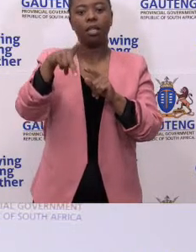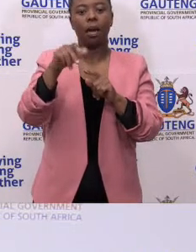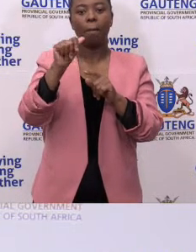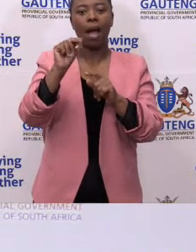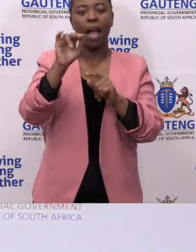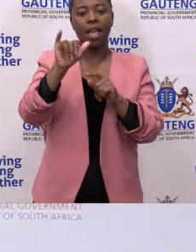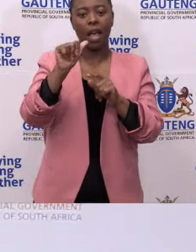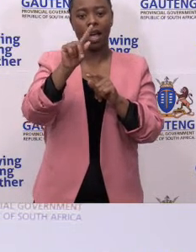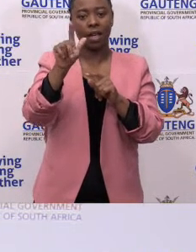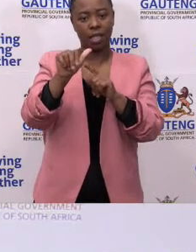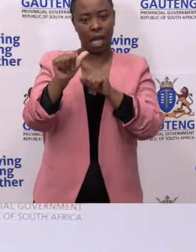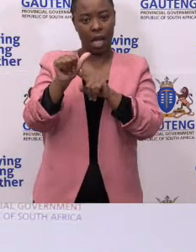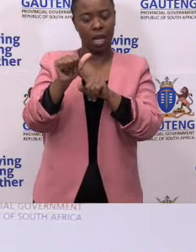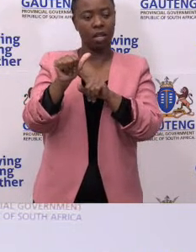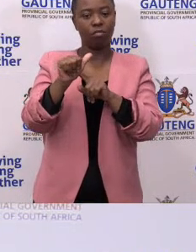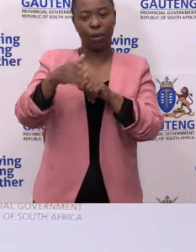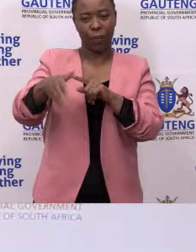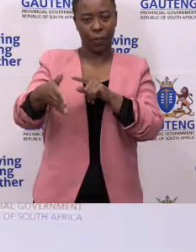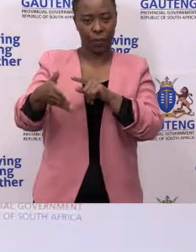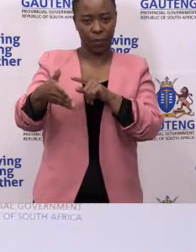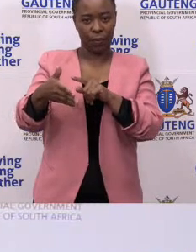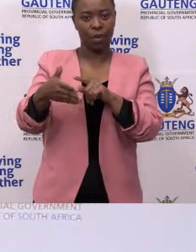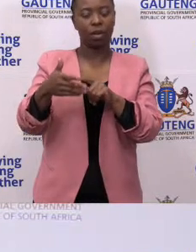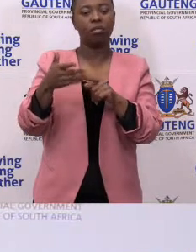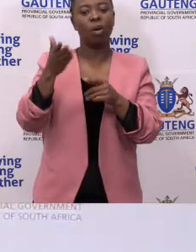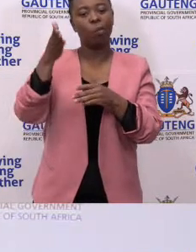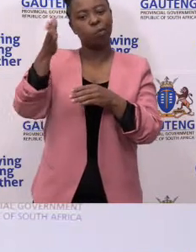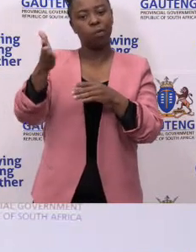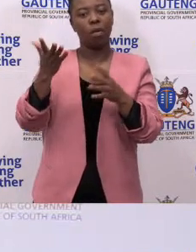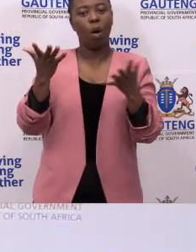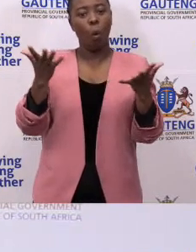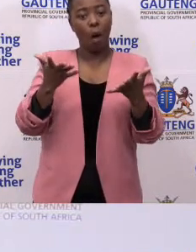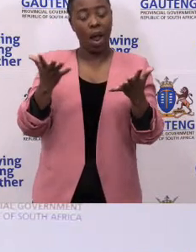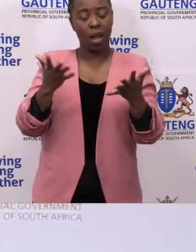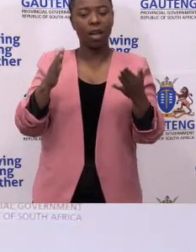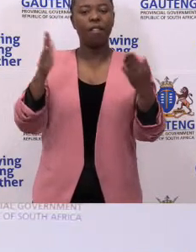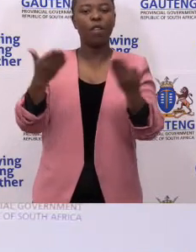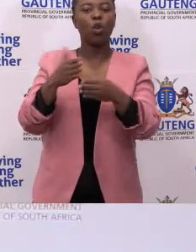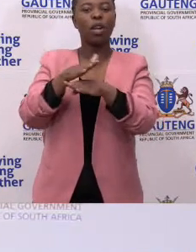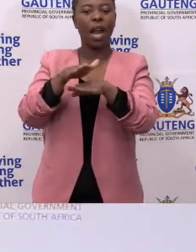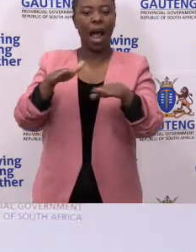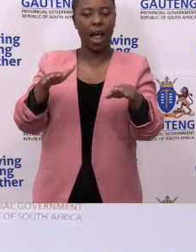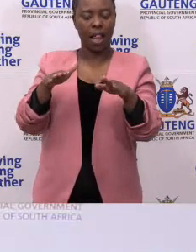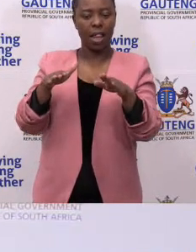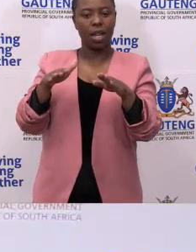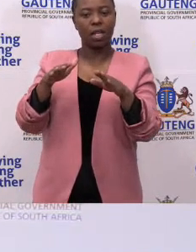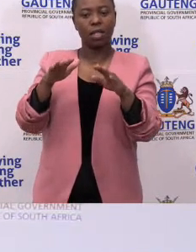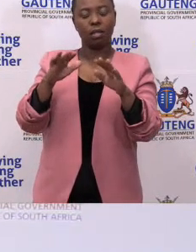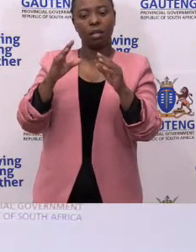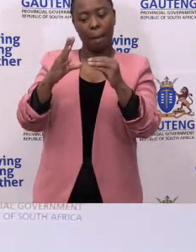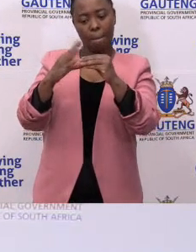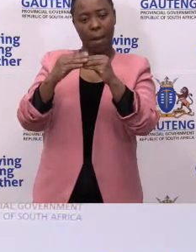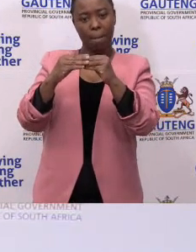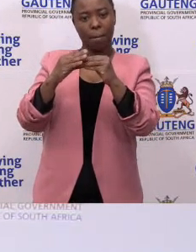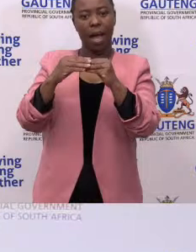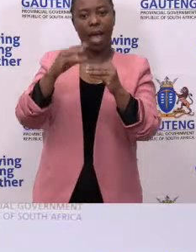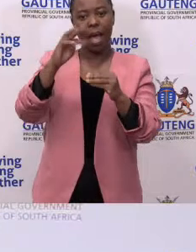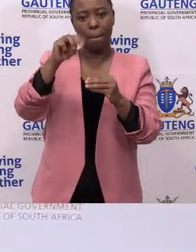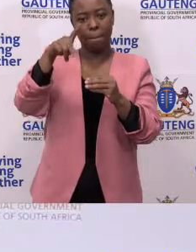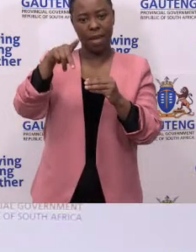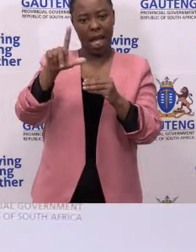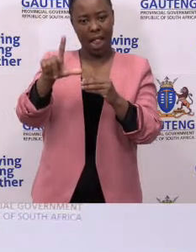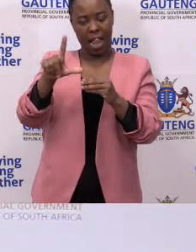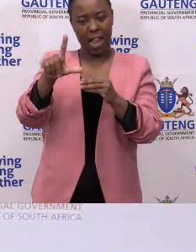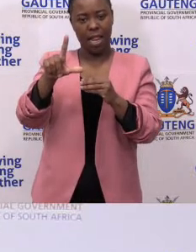Lusufi, who has attended a funeral of one of our legislature members, our MPLs,